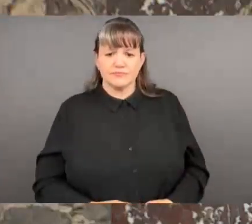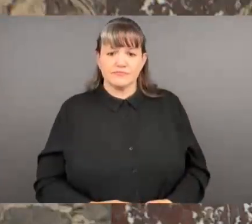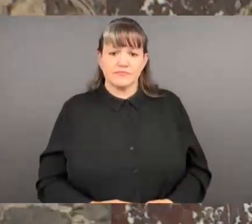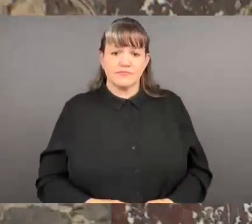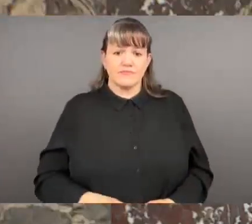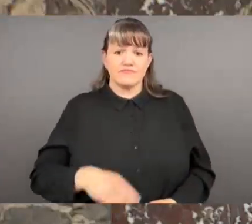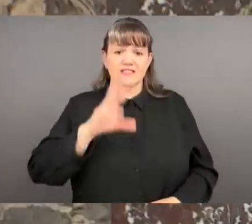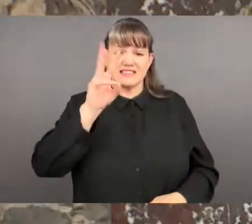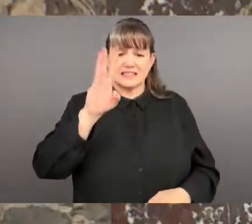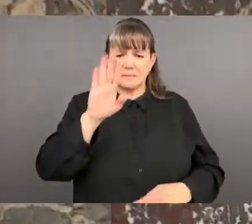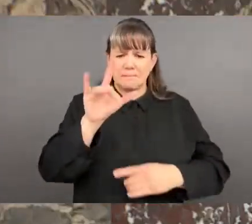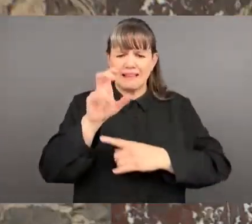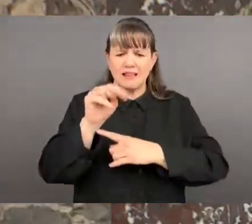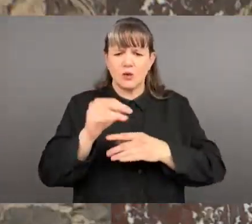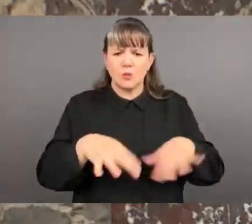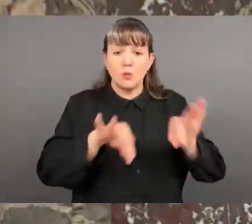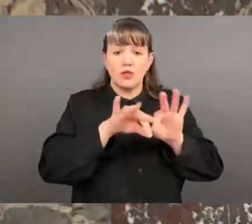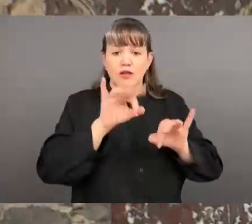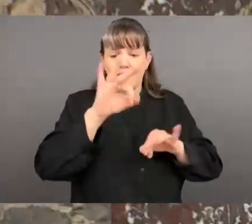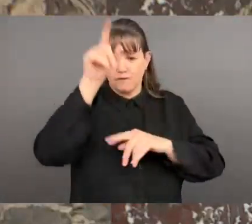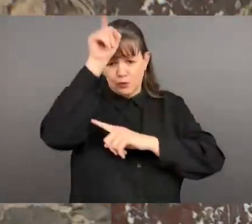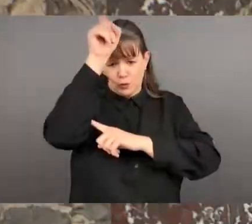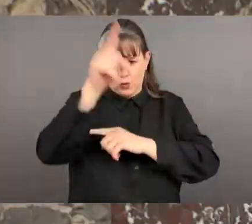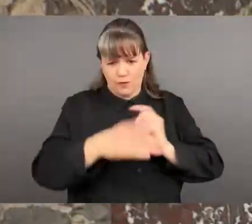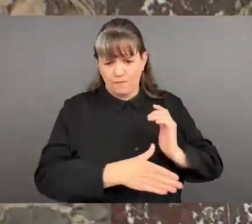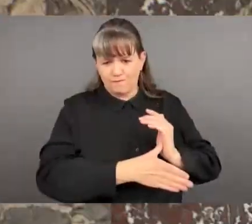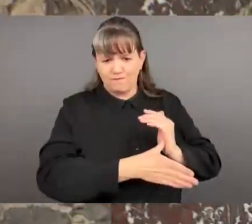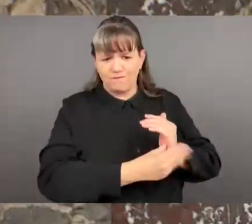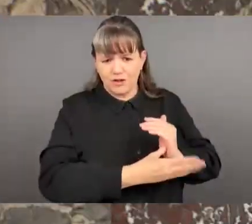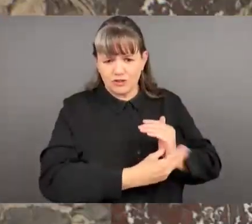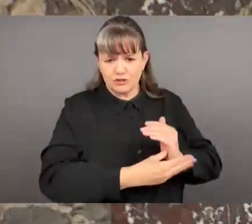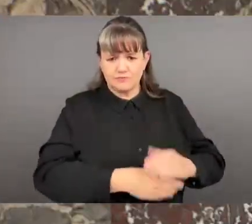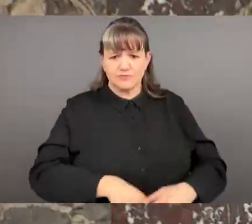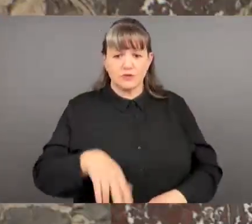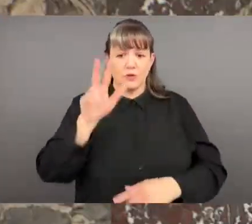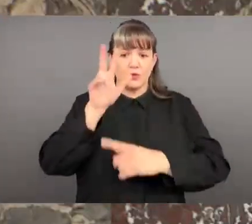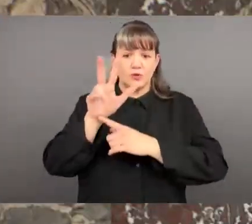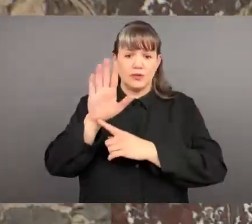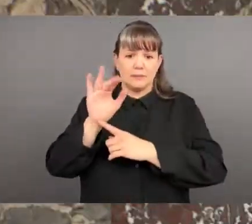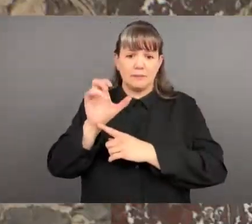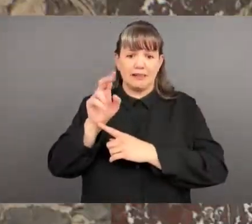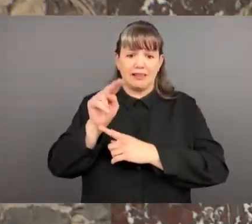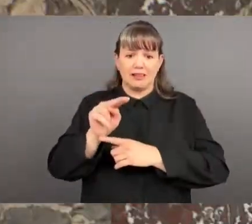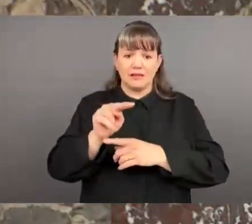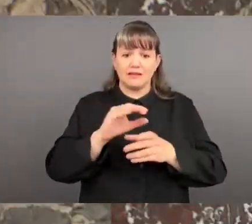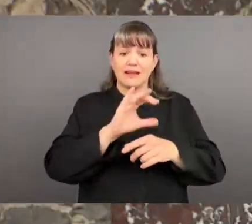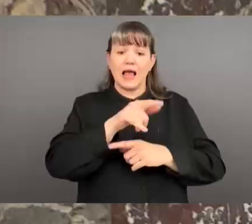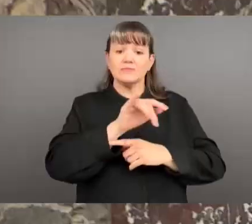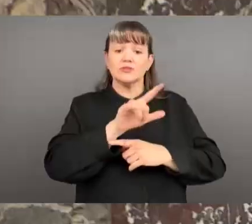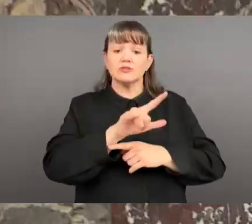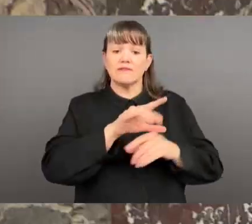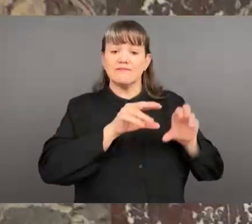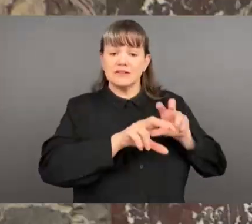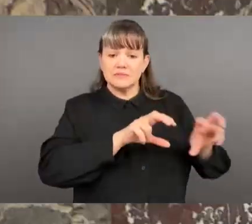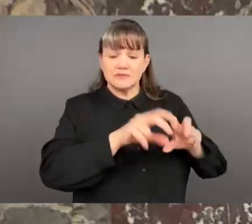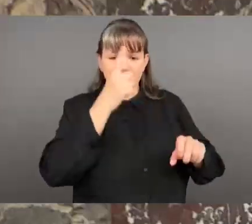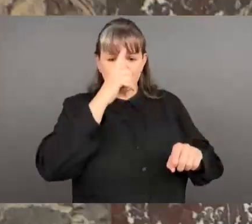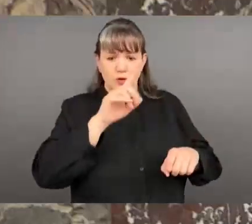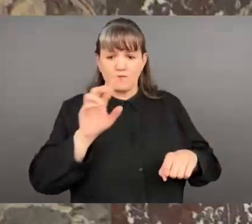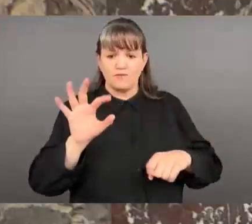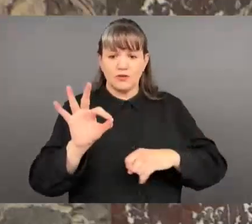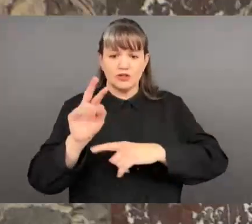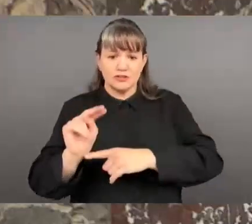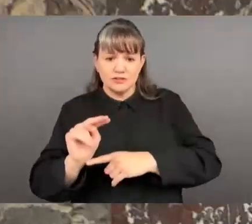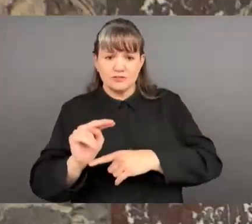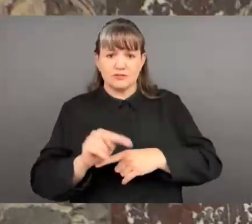First Nations, renewable energy in this project on just one call for power, and the Minister of Energy has announced another one today.